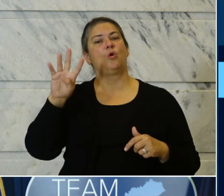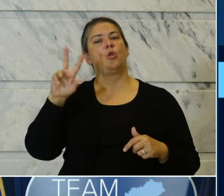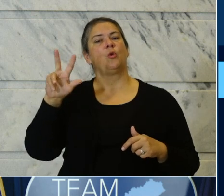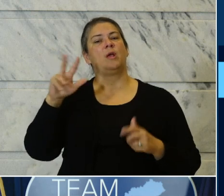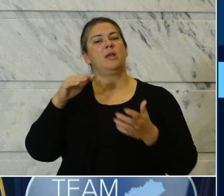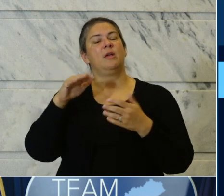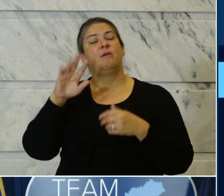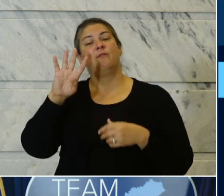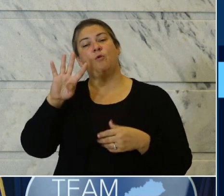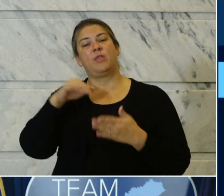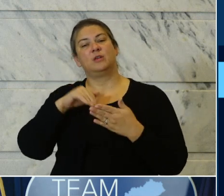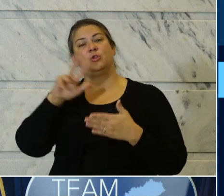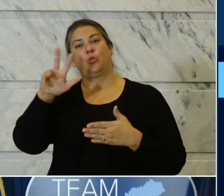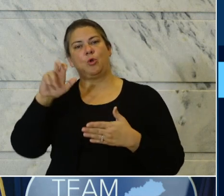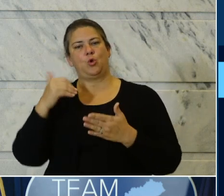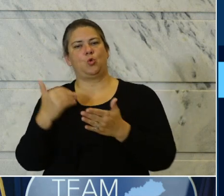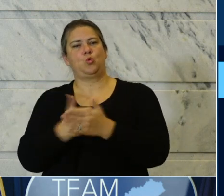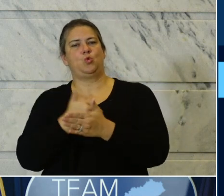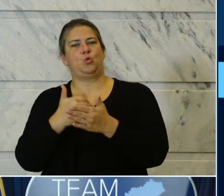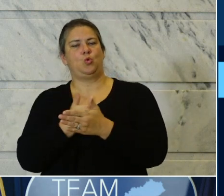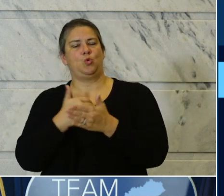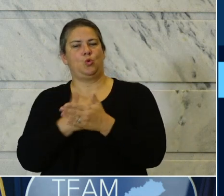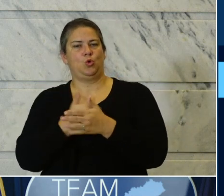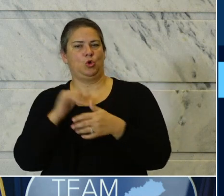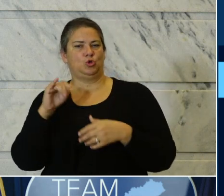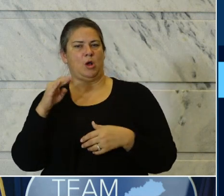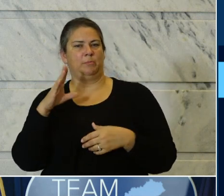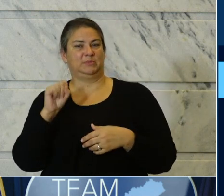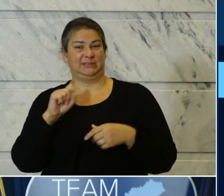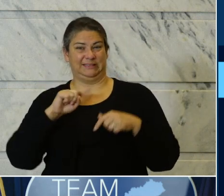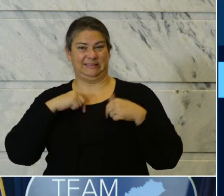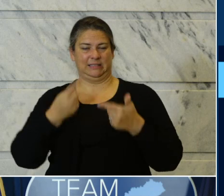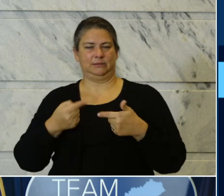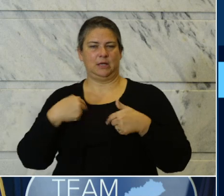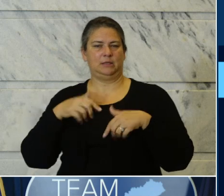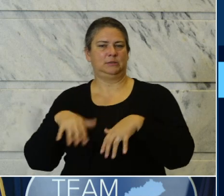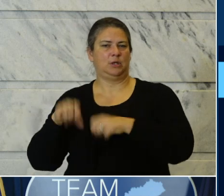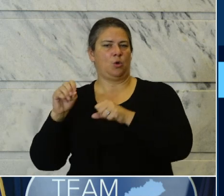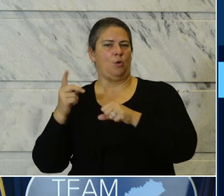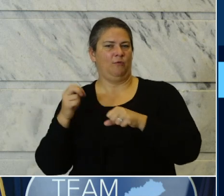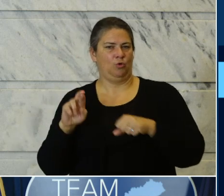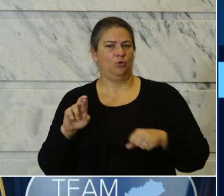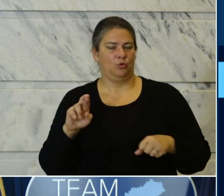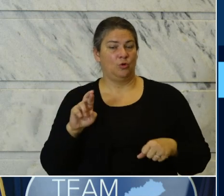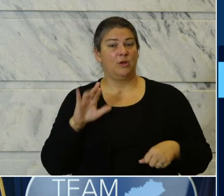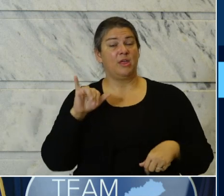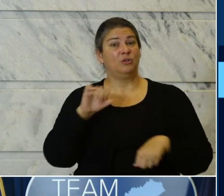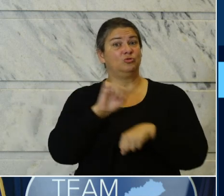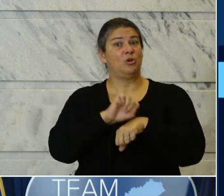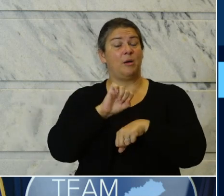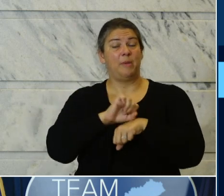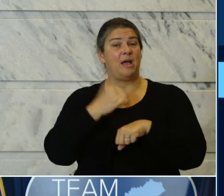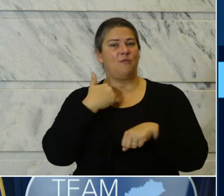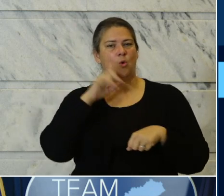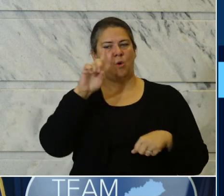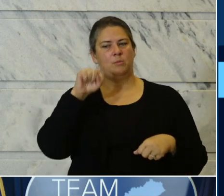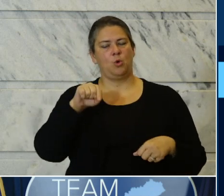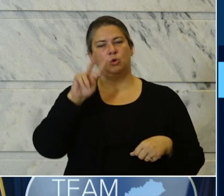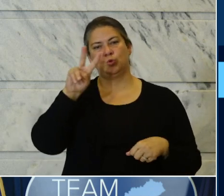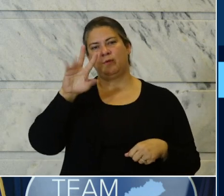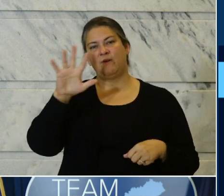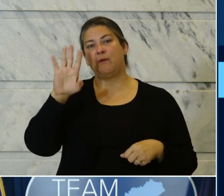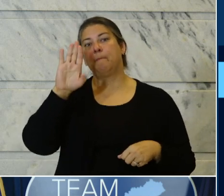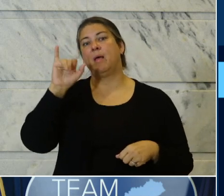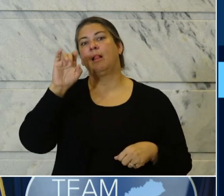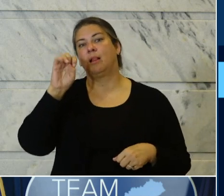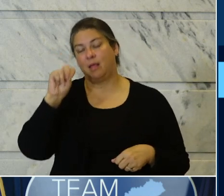manufacturing jobs newly announced since my administration took office in December. These jobs come along with approximately $1.25 billion